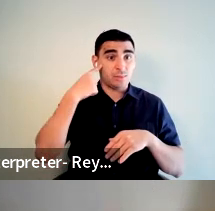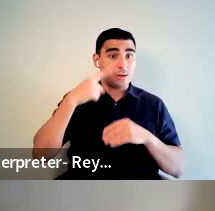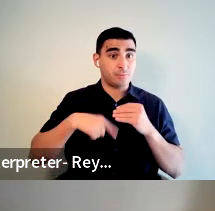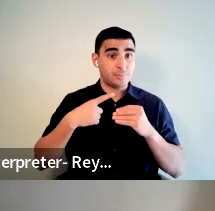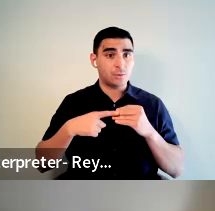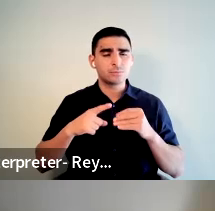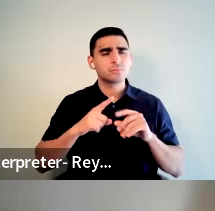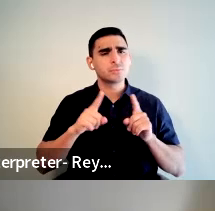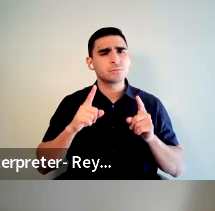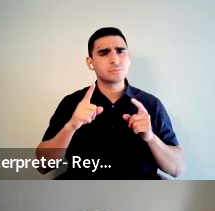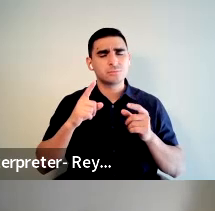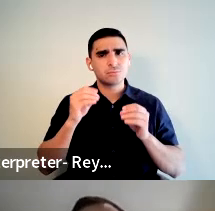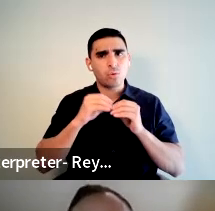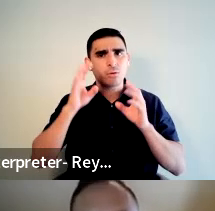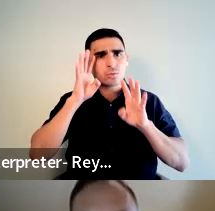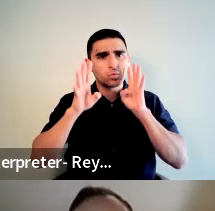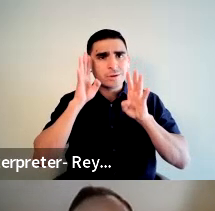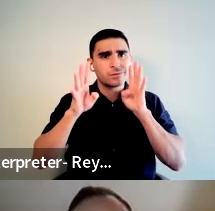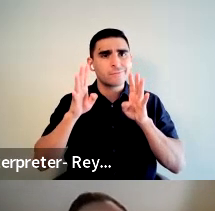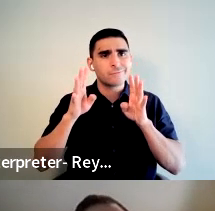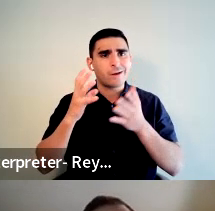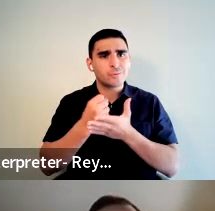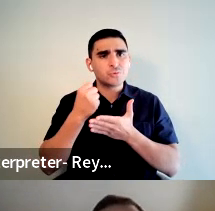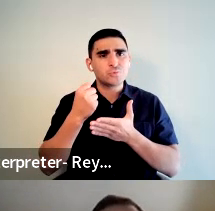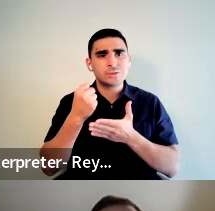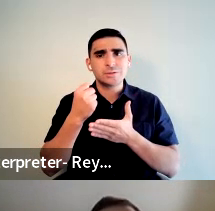are there other creative opportunities to